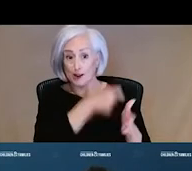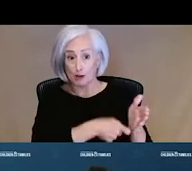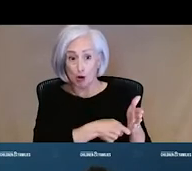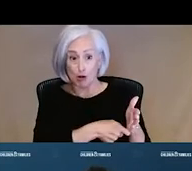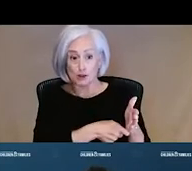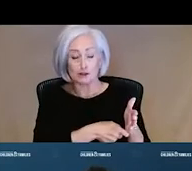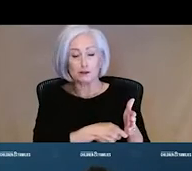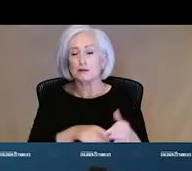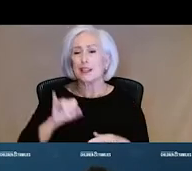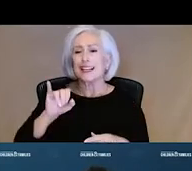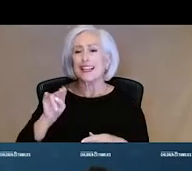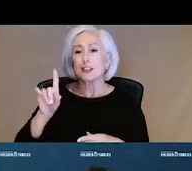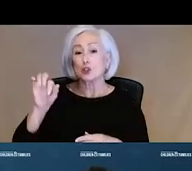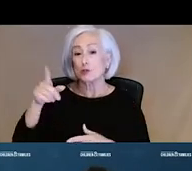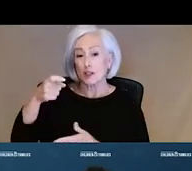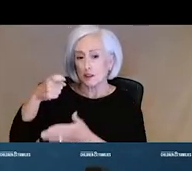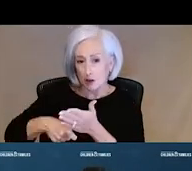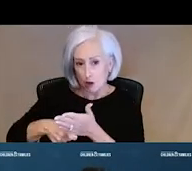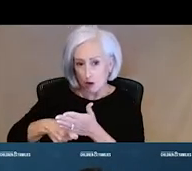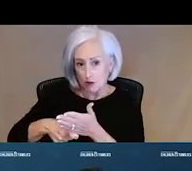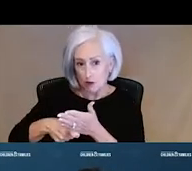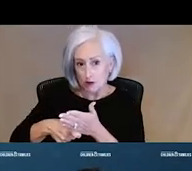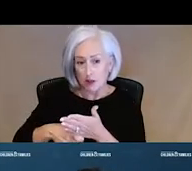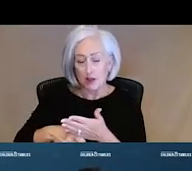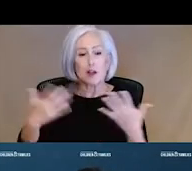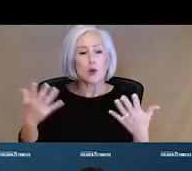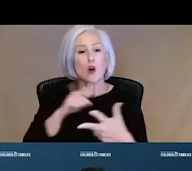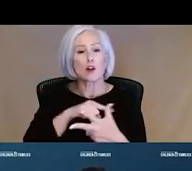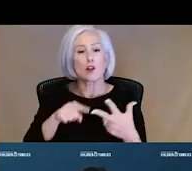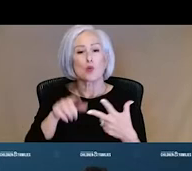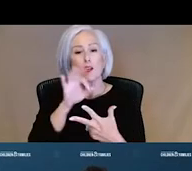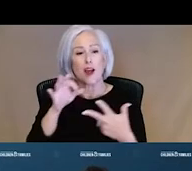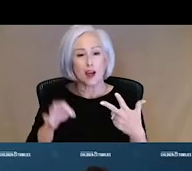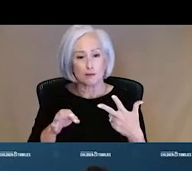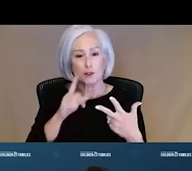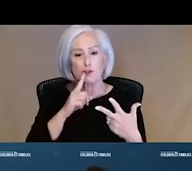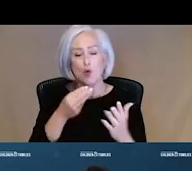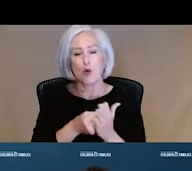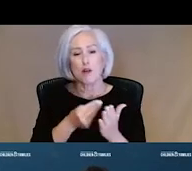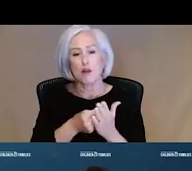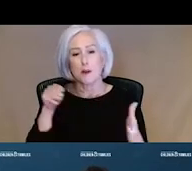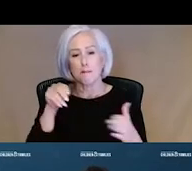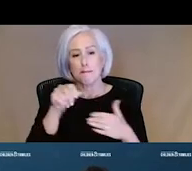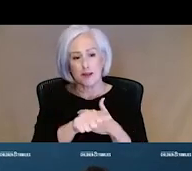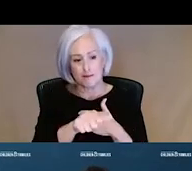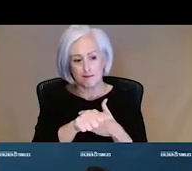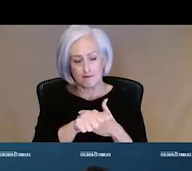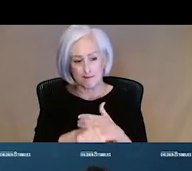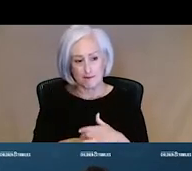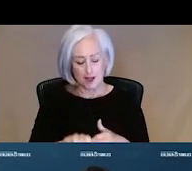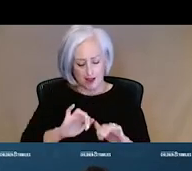cost rate is and the three options grantees have for indirect cost reimbursement. Identify how costs should be